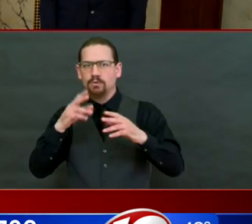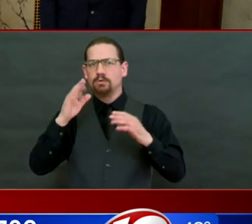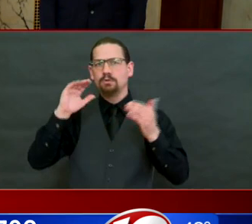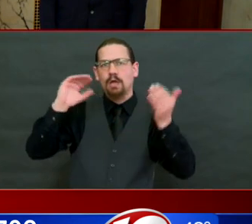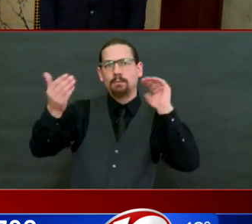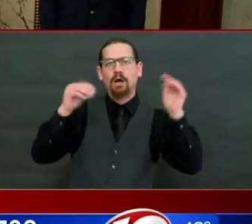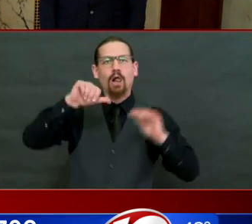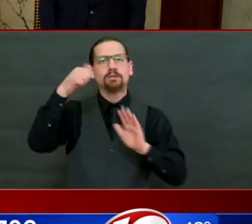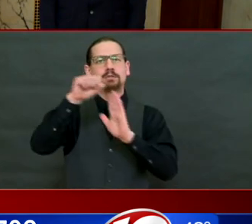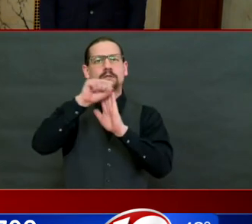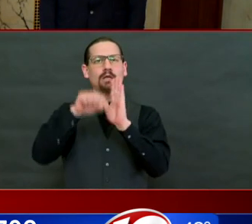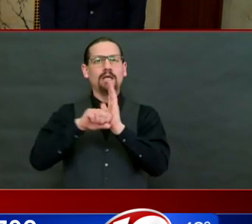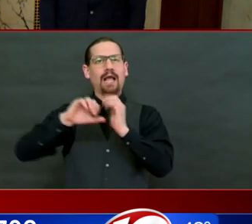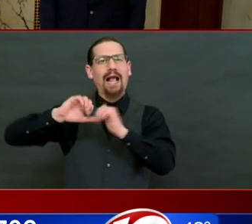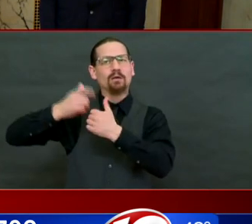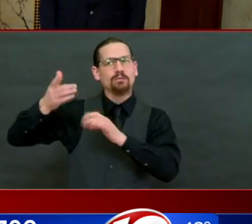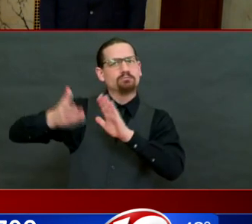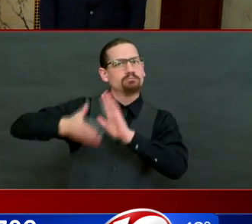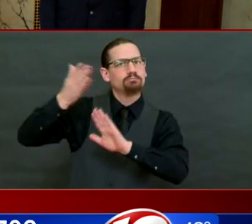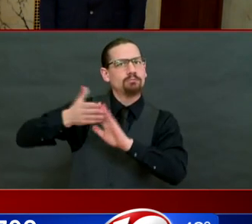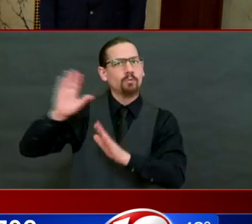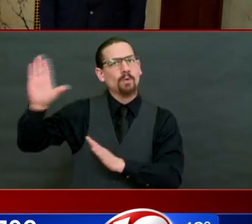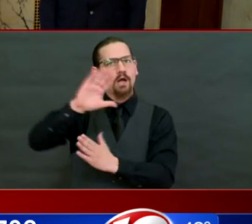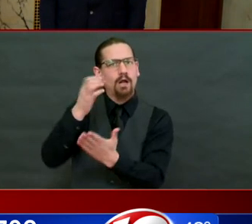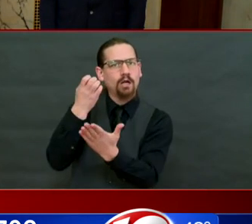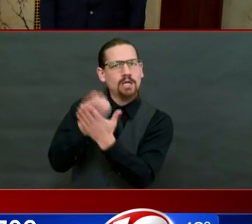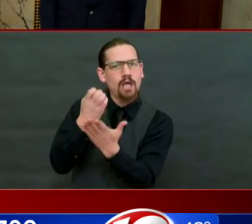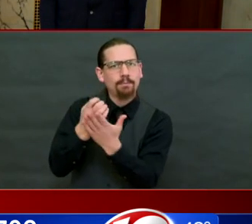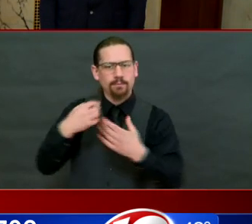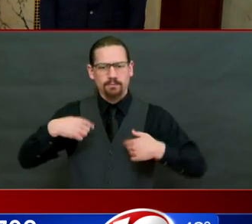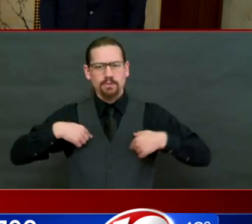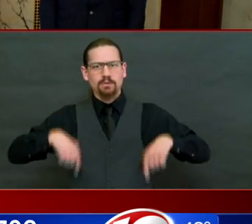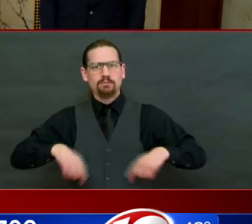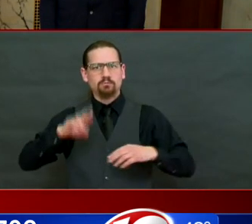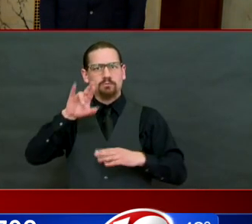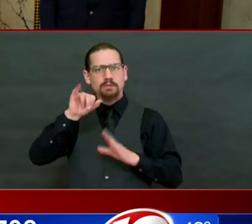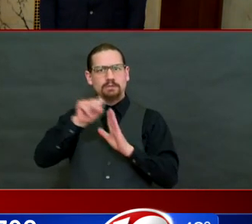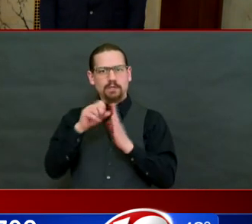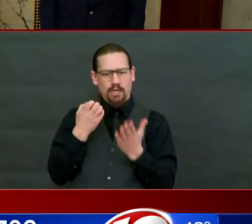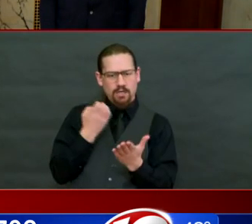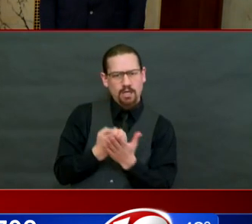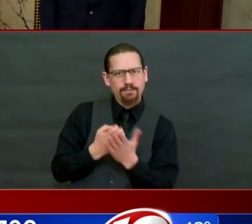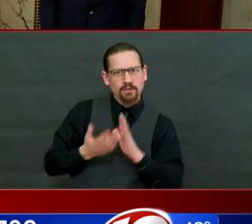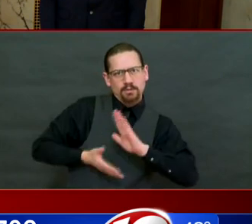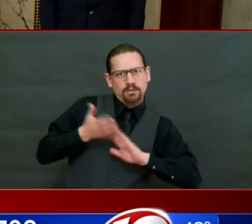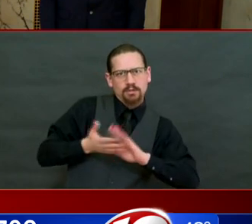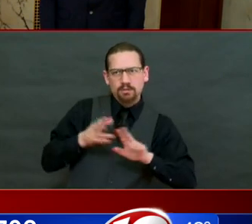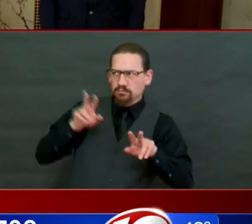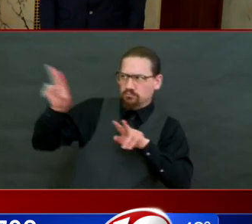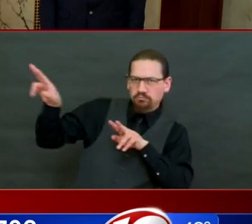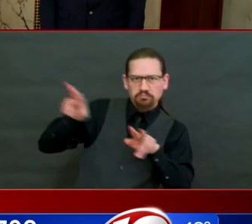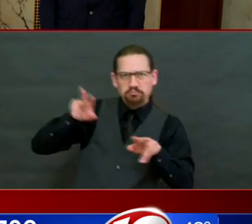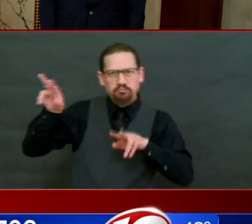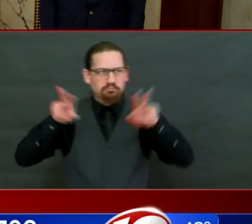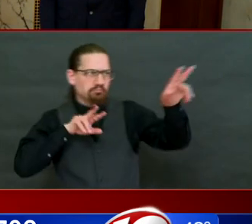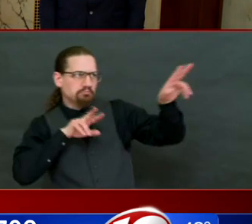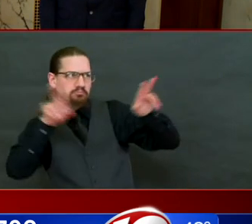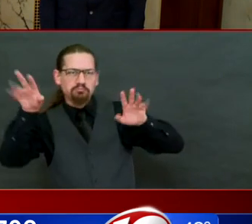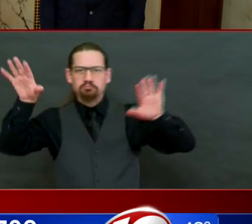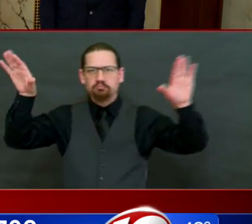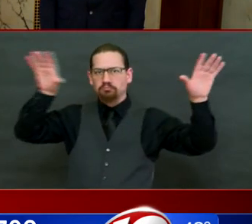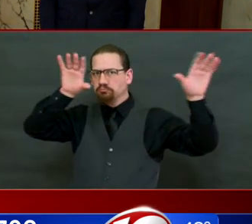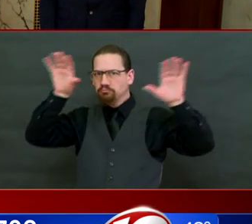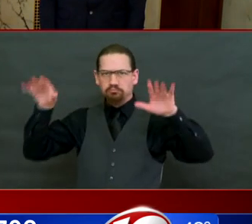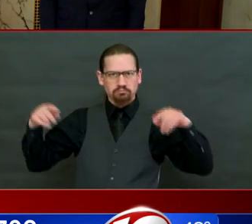good place, getting better every day. I'm going to have updates on both of those later this week. And our, what I will call our safety